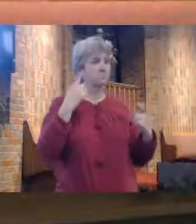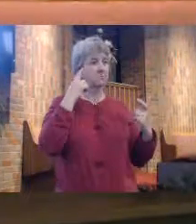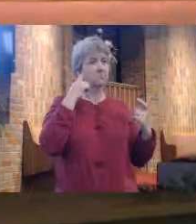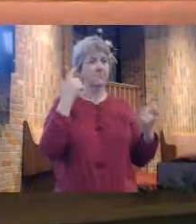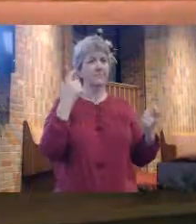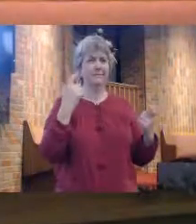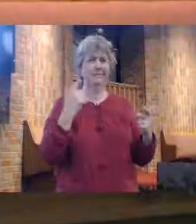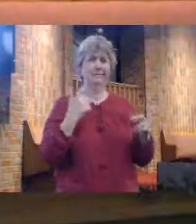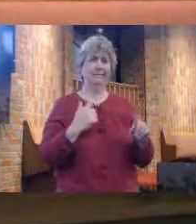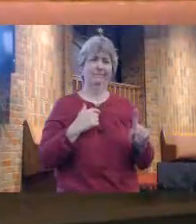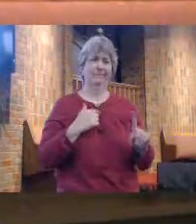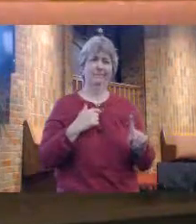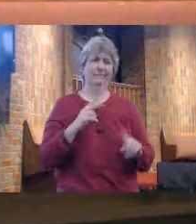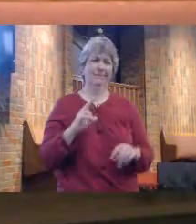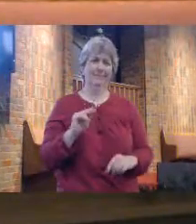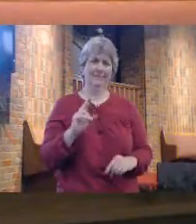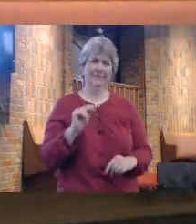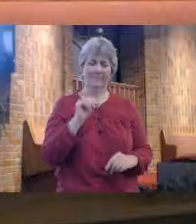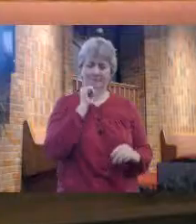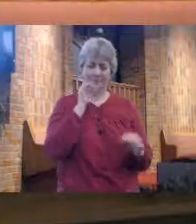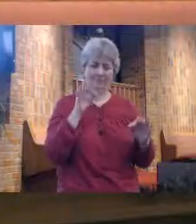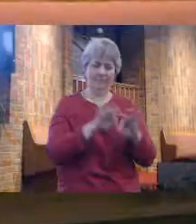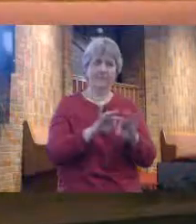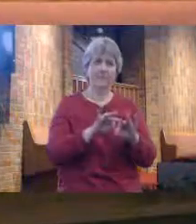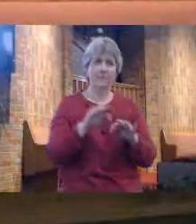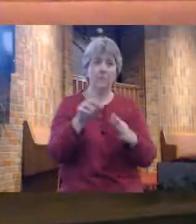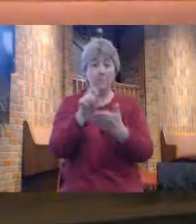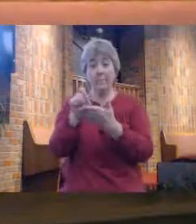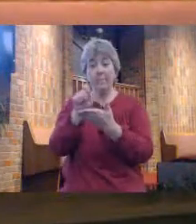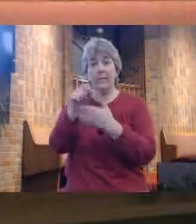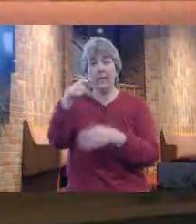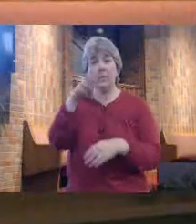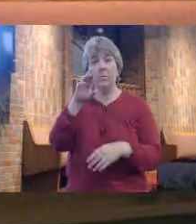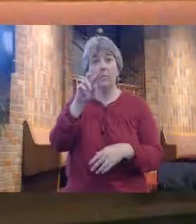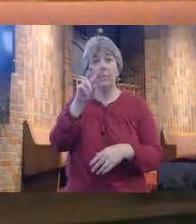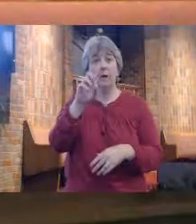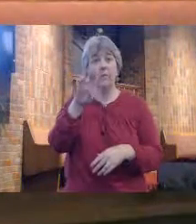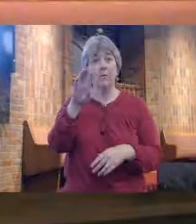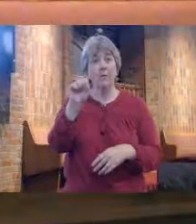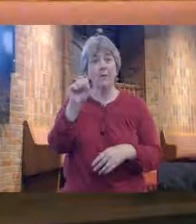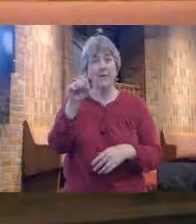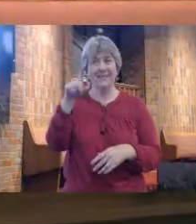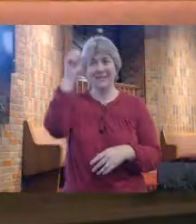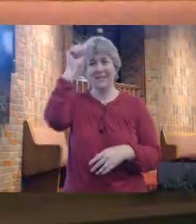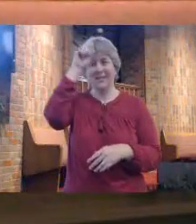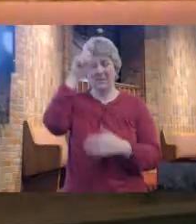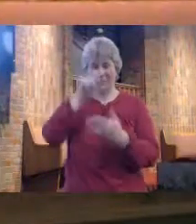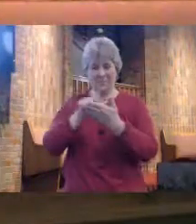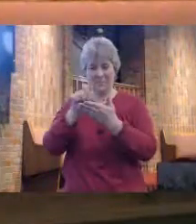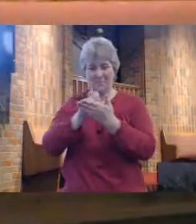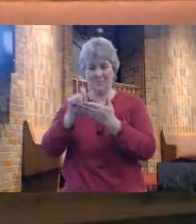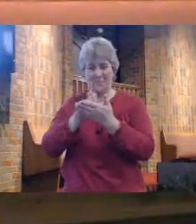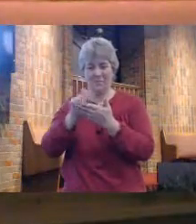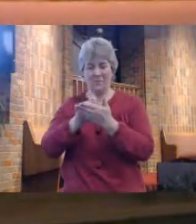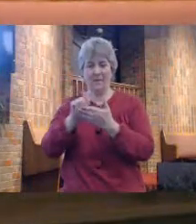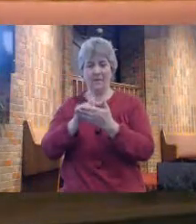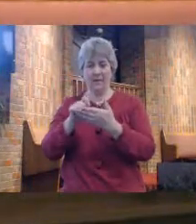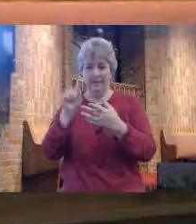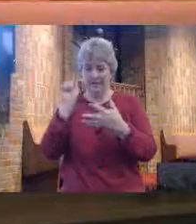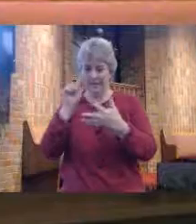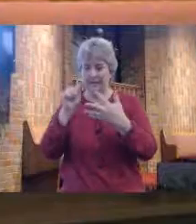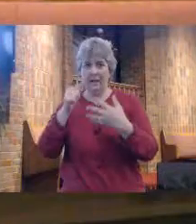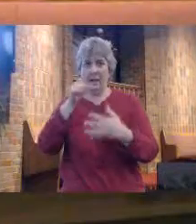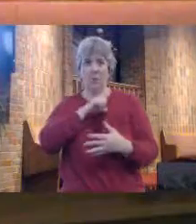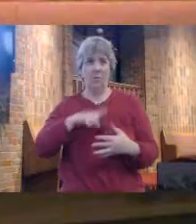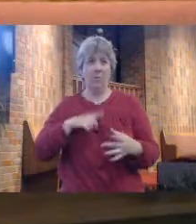important. Proverbs writer, Solomon there in one of his chapters mentioned several things that the Lord hates,